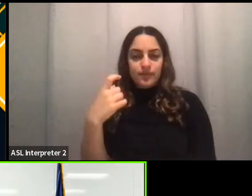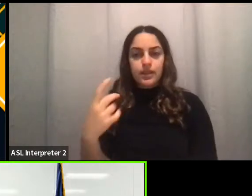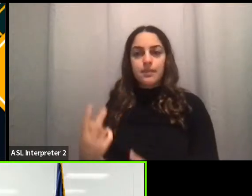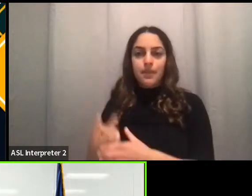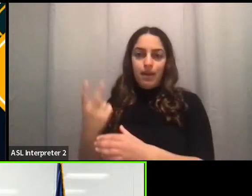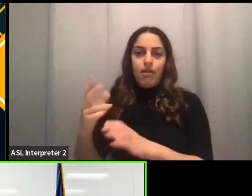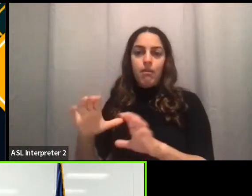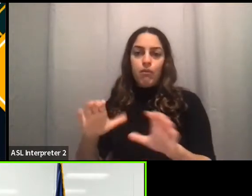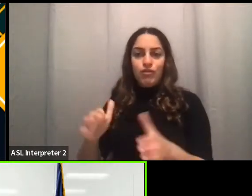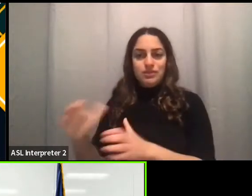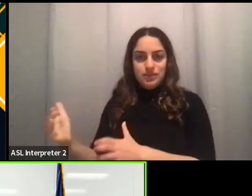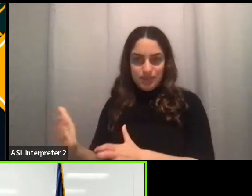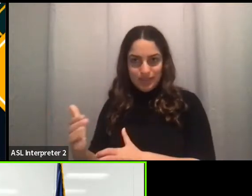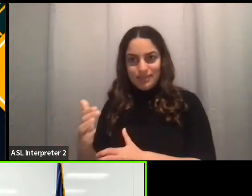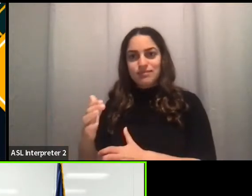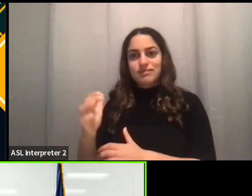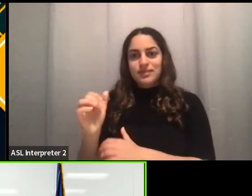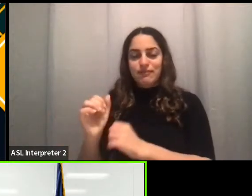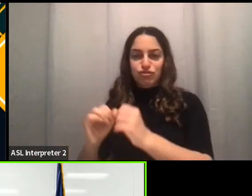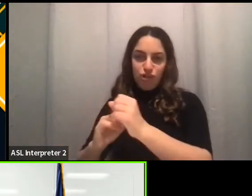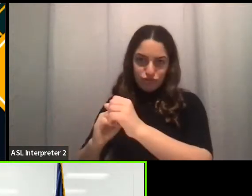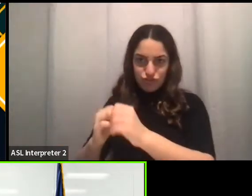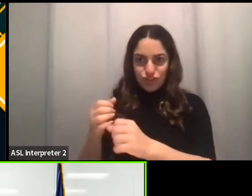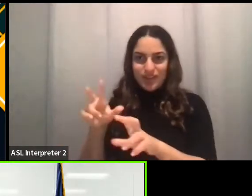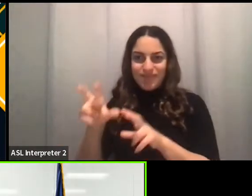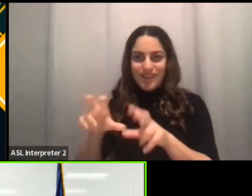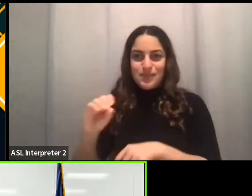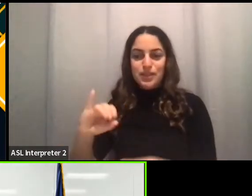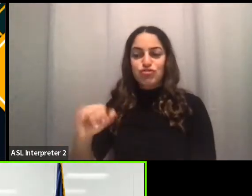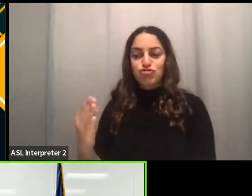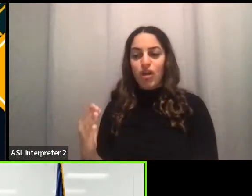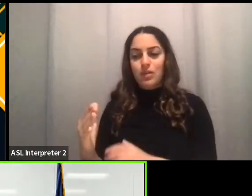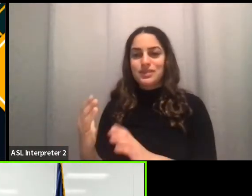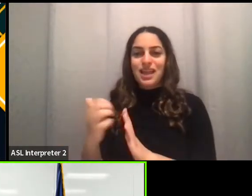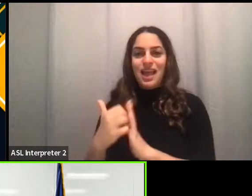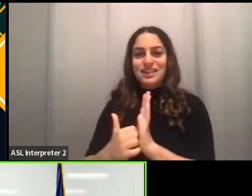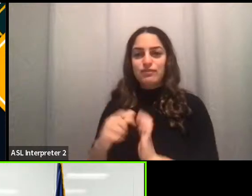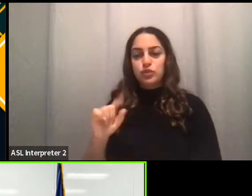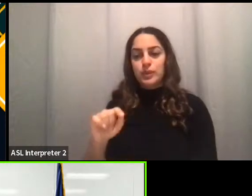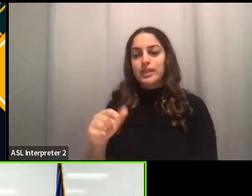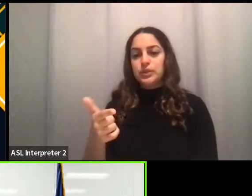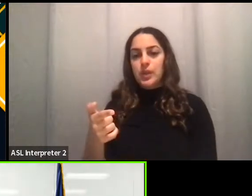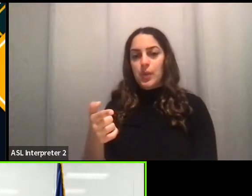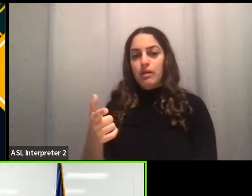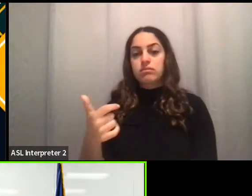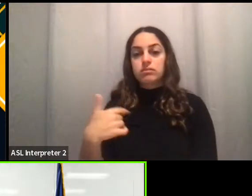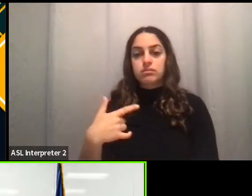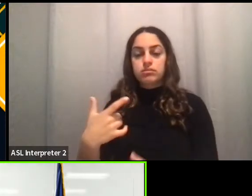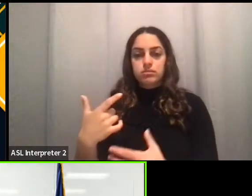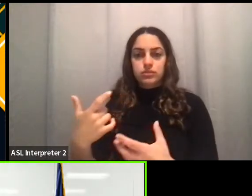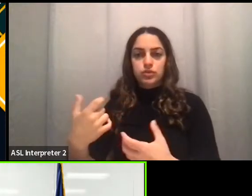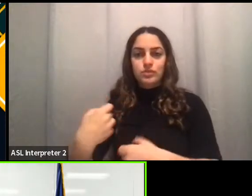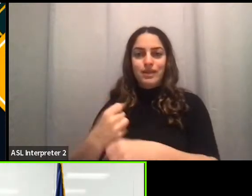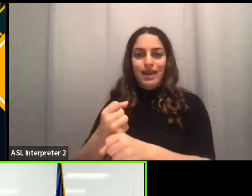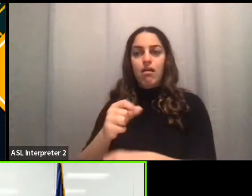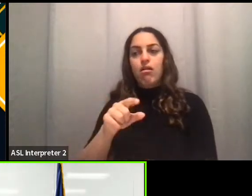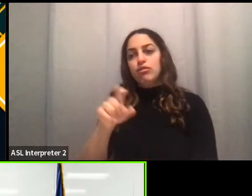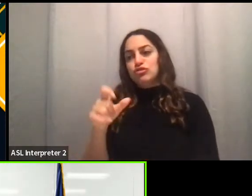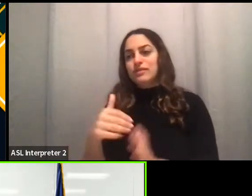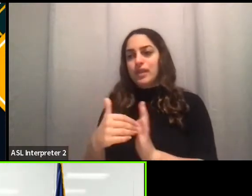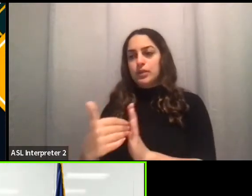investment and jobs act of 2021 stands to create hundreds of thousands of new jobs in the construction